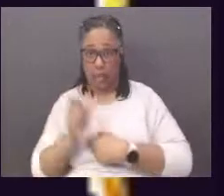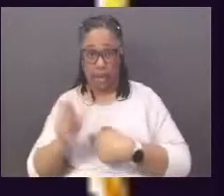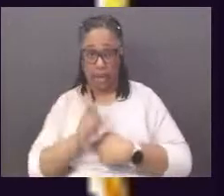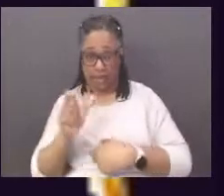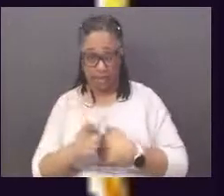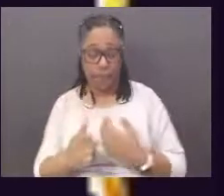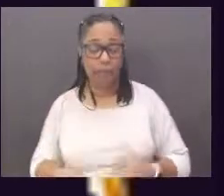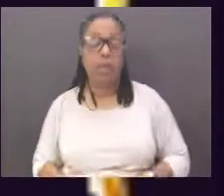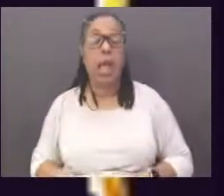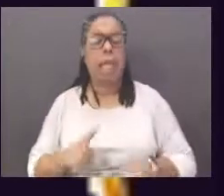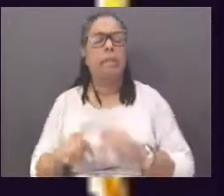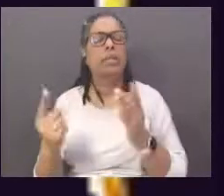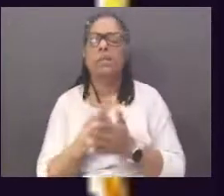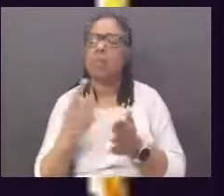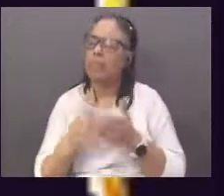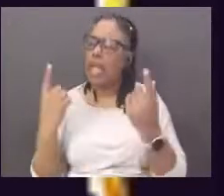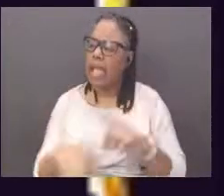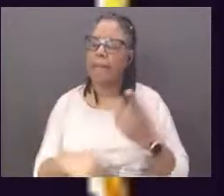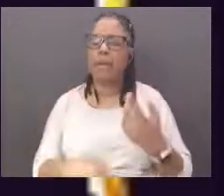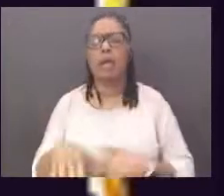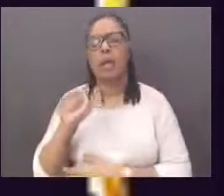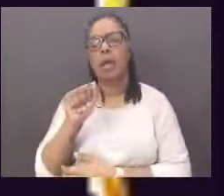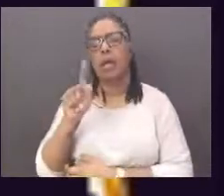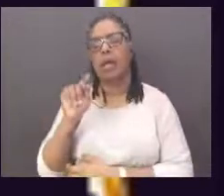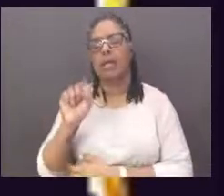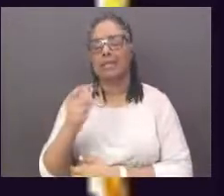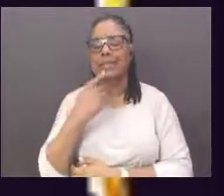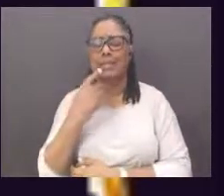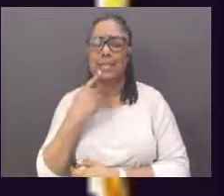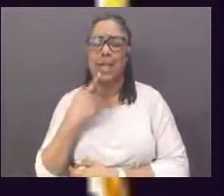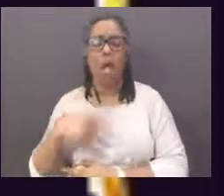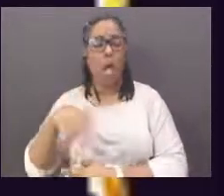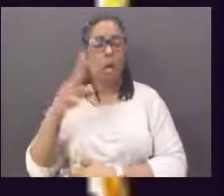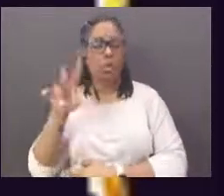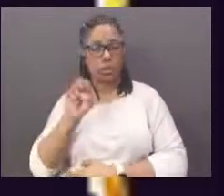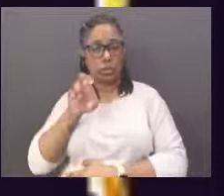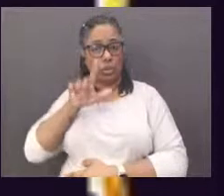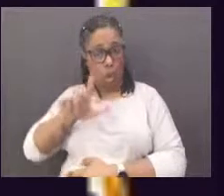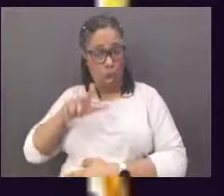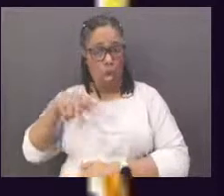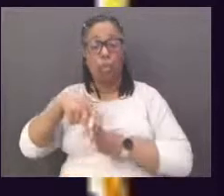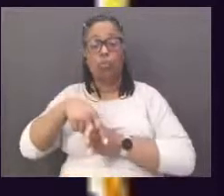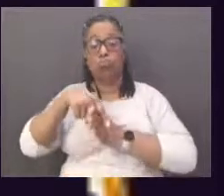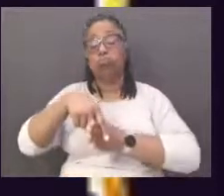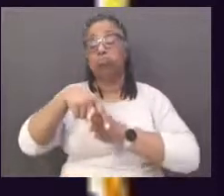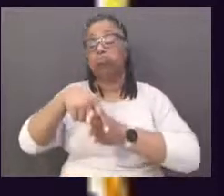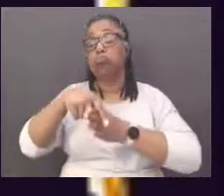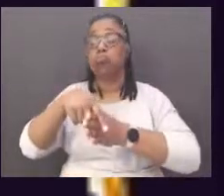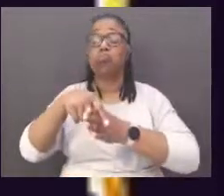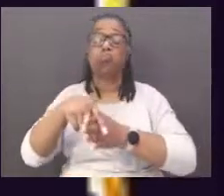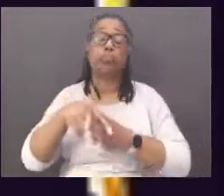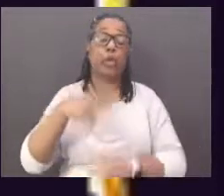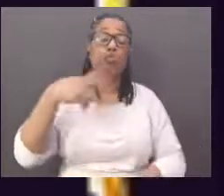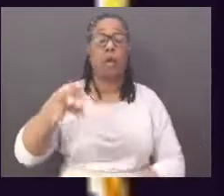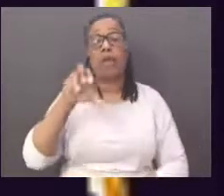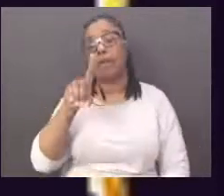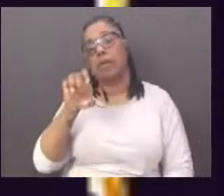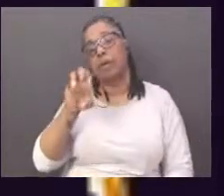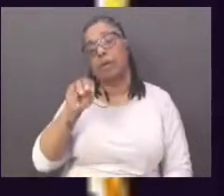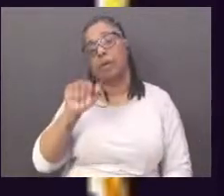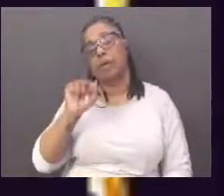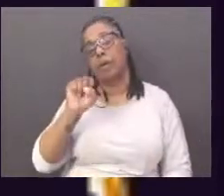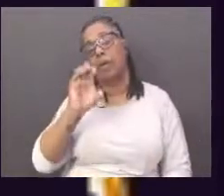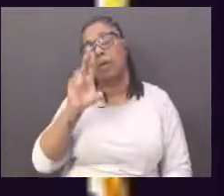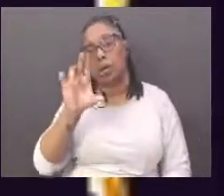tells us that as he was nearing Damascus, he had a life-changing encounter with the risen Jesus. And